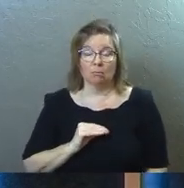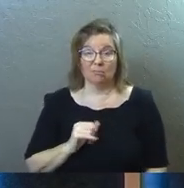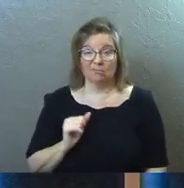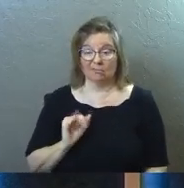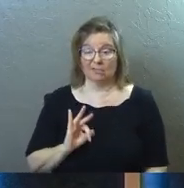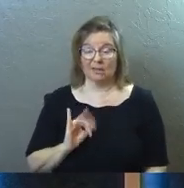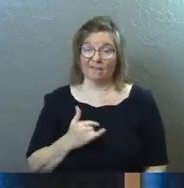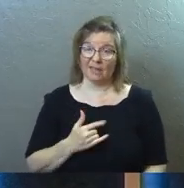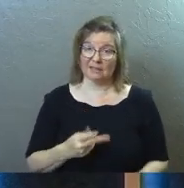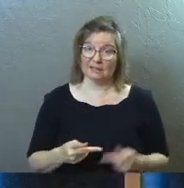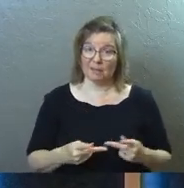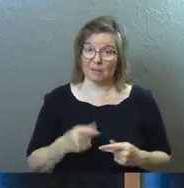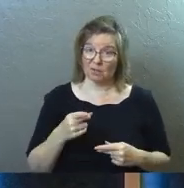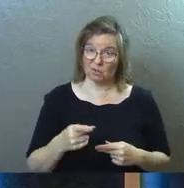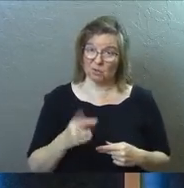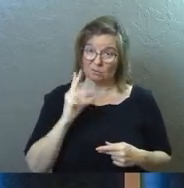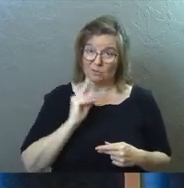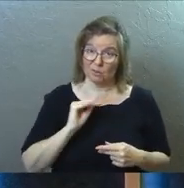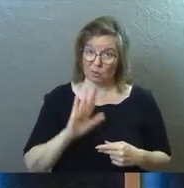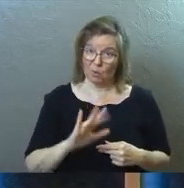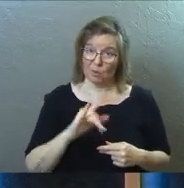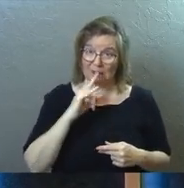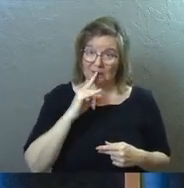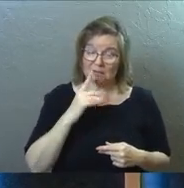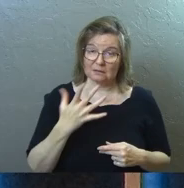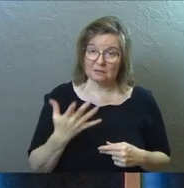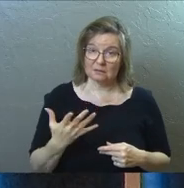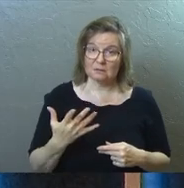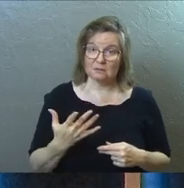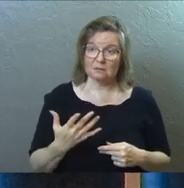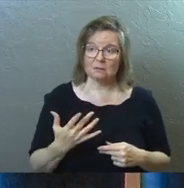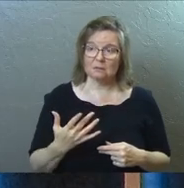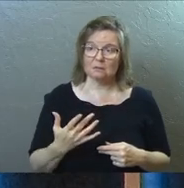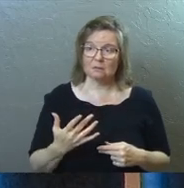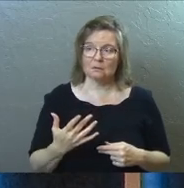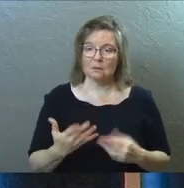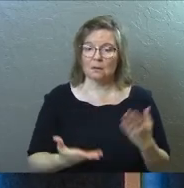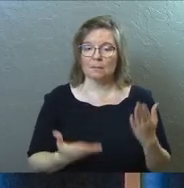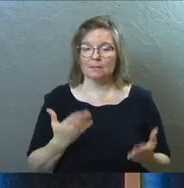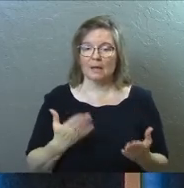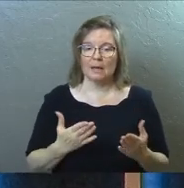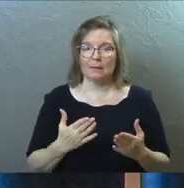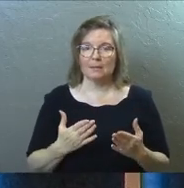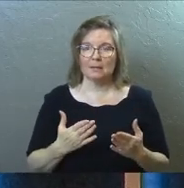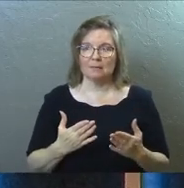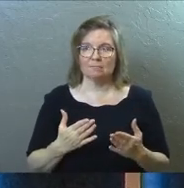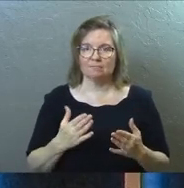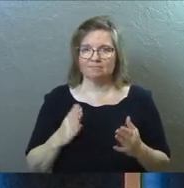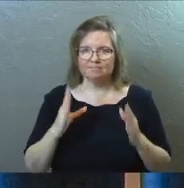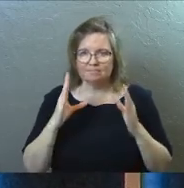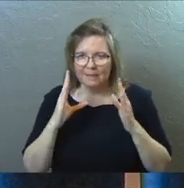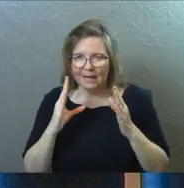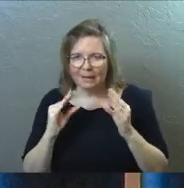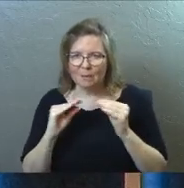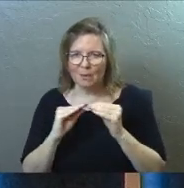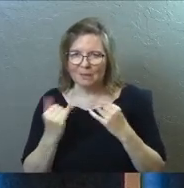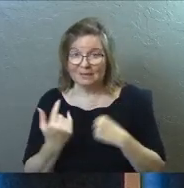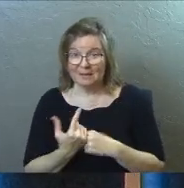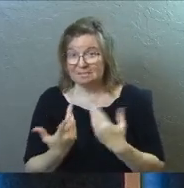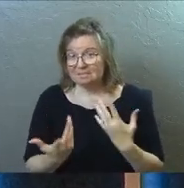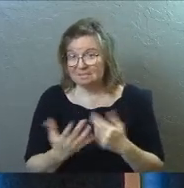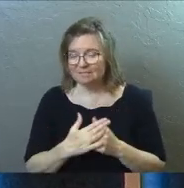If that's kind of a place that you've been with your kids, maybe lean in and listen a little bit extra